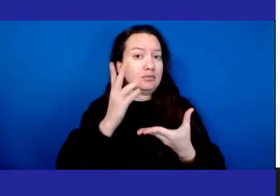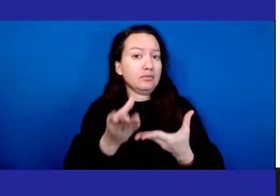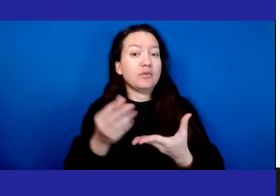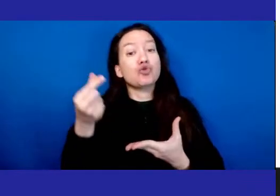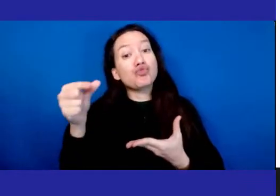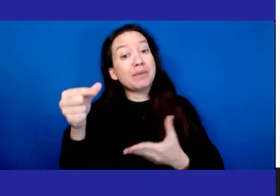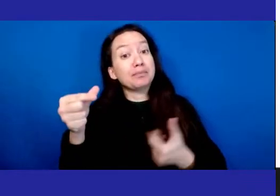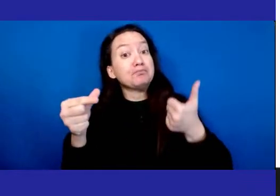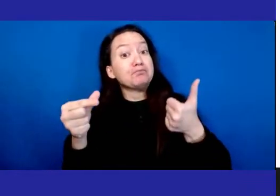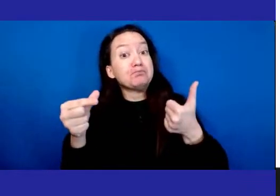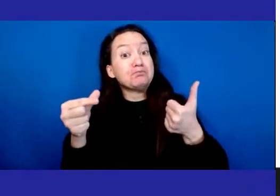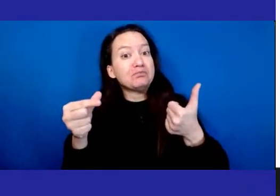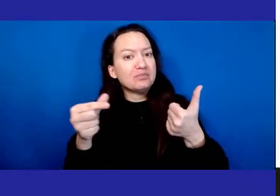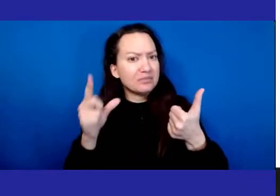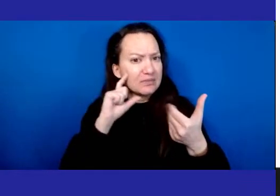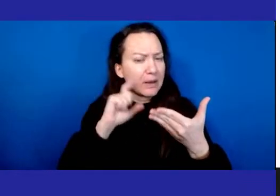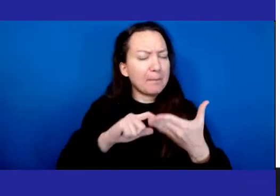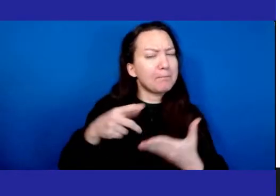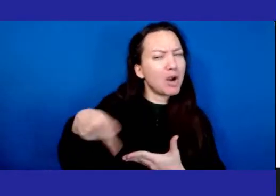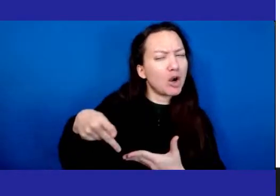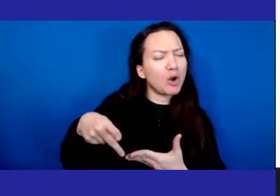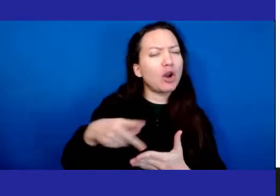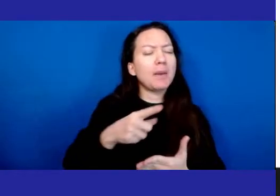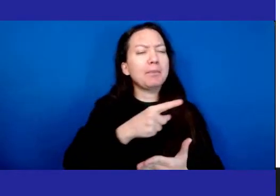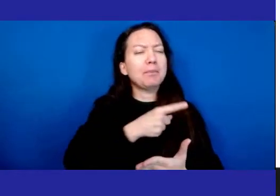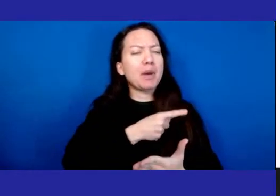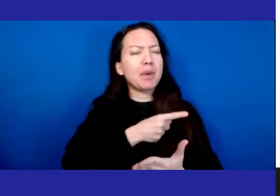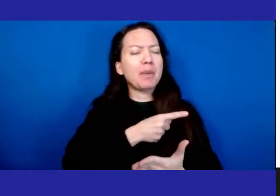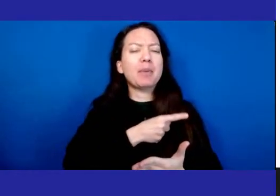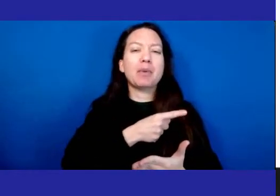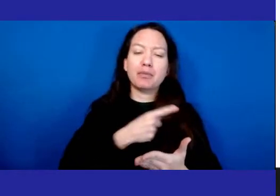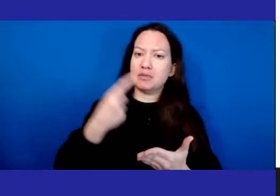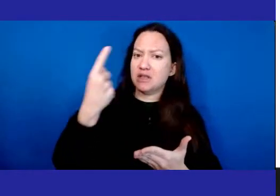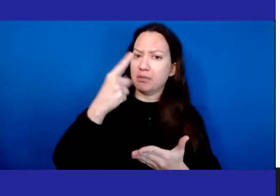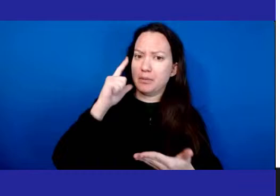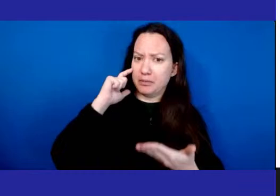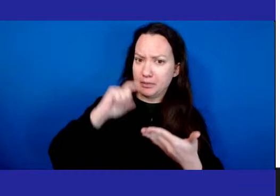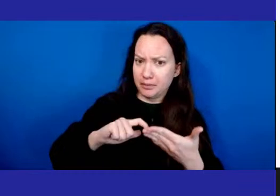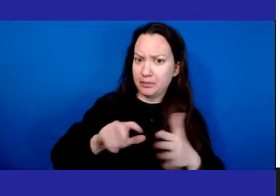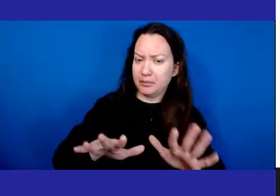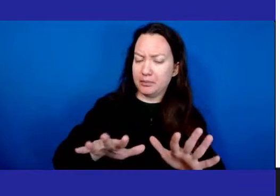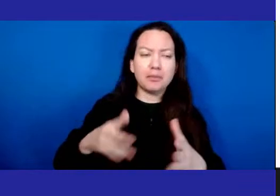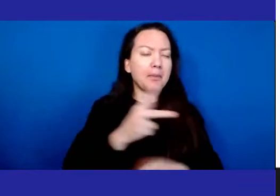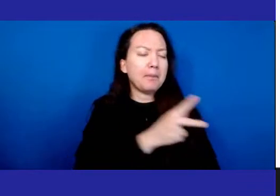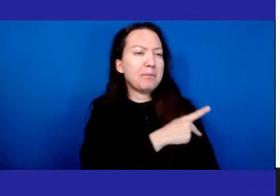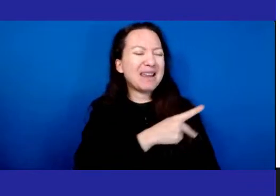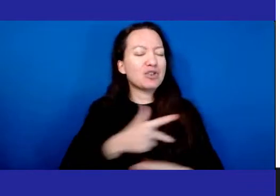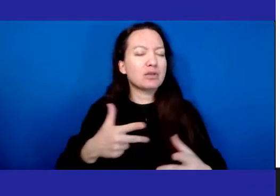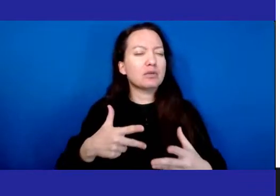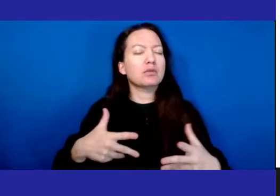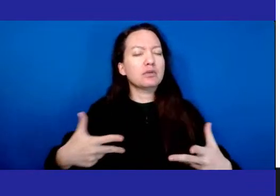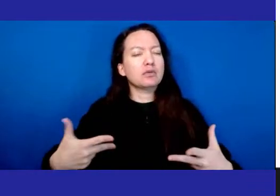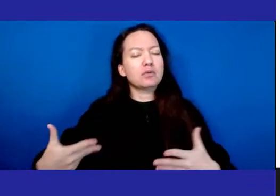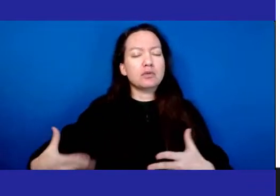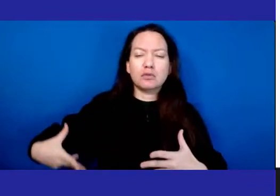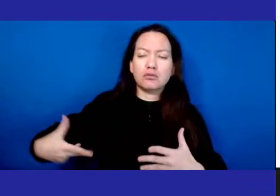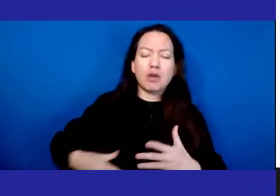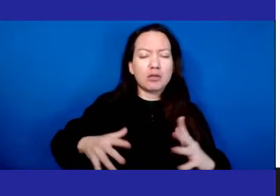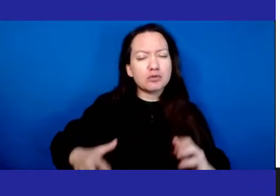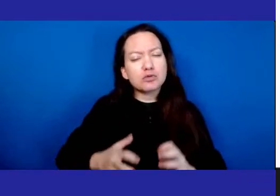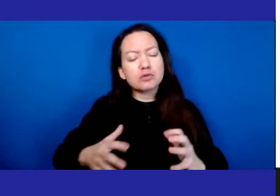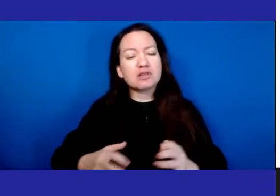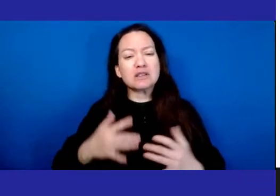is good. Then there's purple, which is tachysystole, so something needed to be done to the patient's induction. And then there was a little worrisome